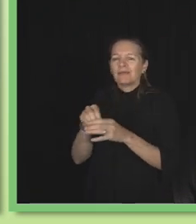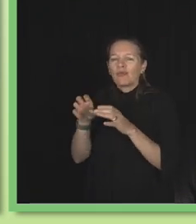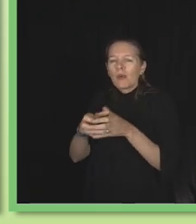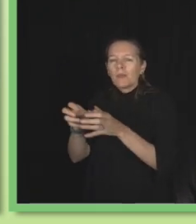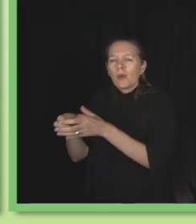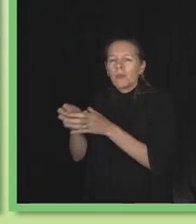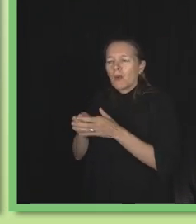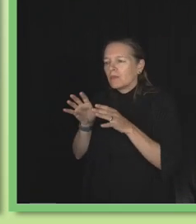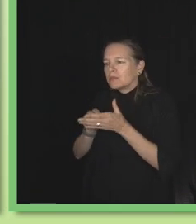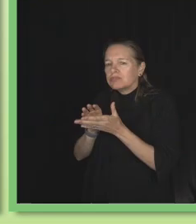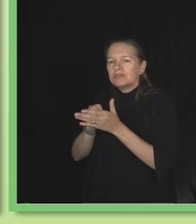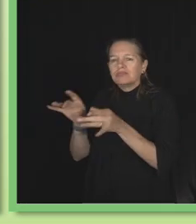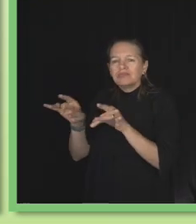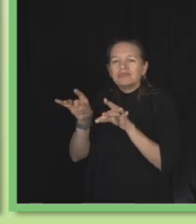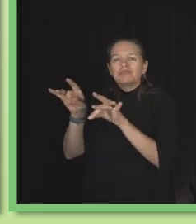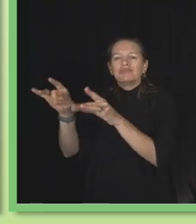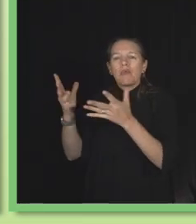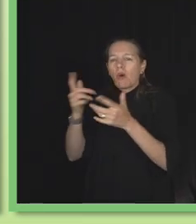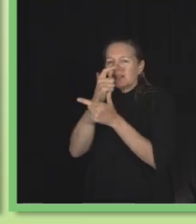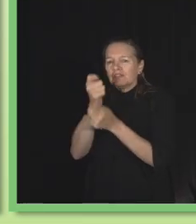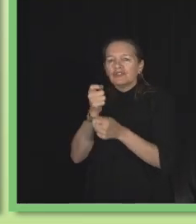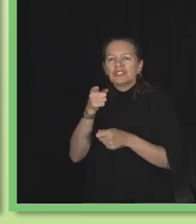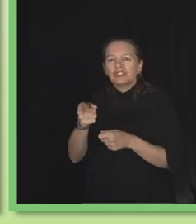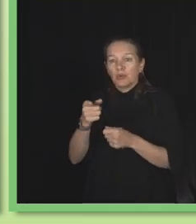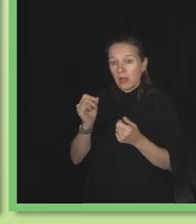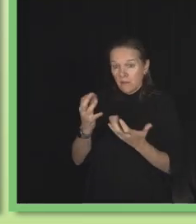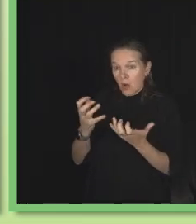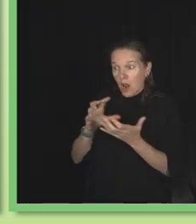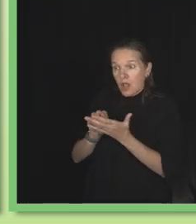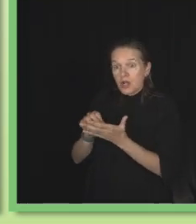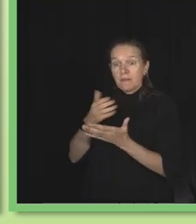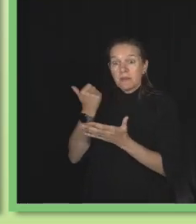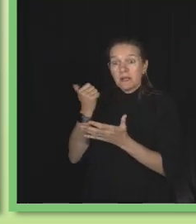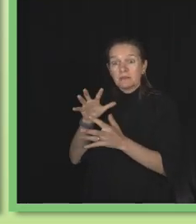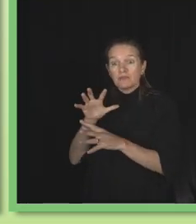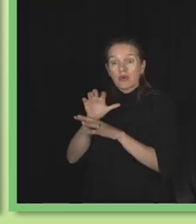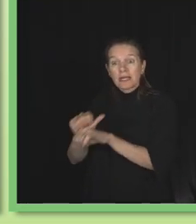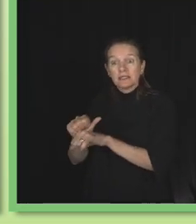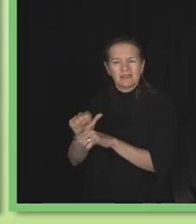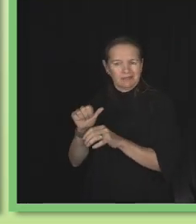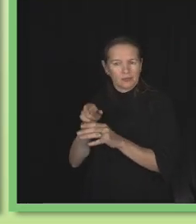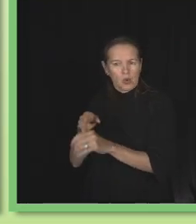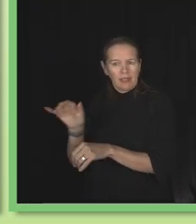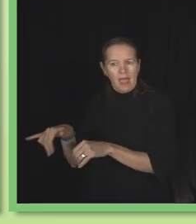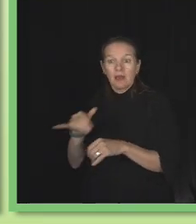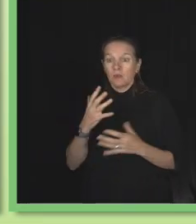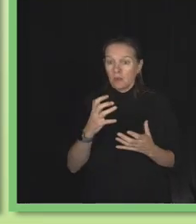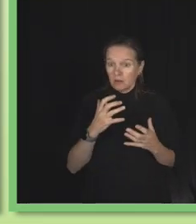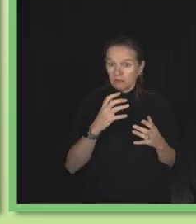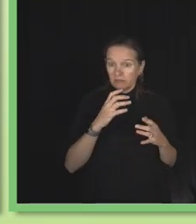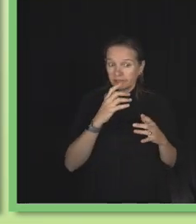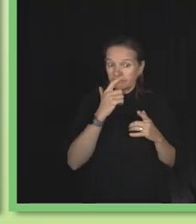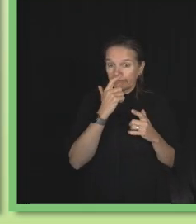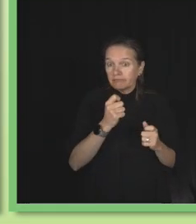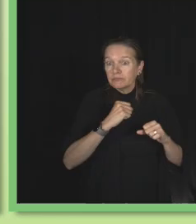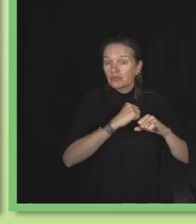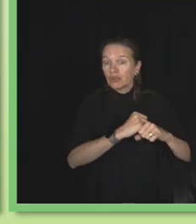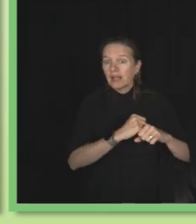what interests you. So want to learn best practices? Join best practices. If you care about AI security, there's a group for